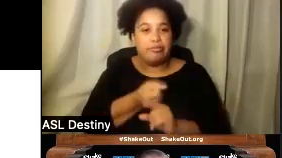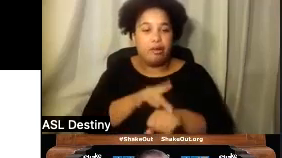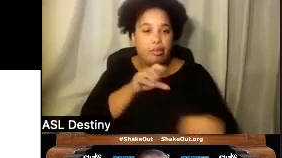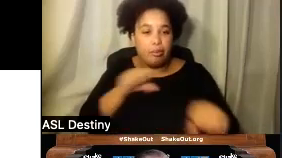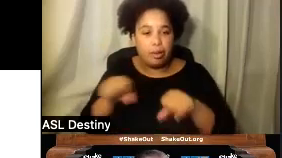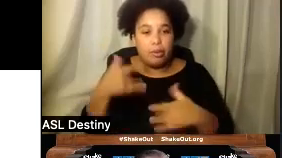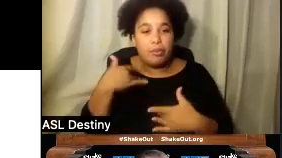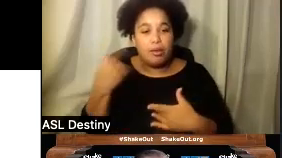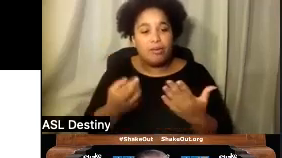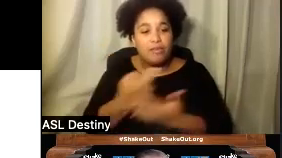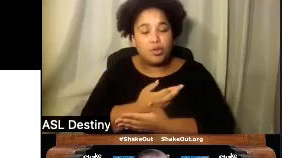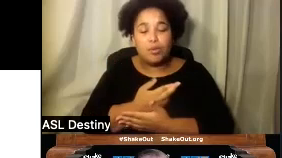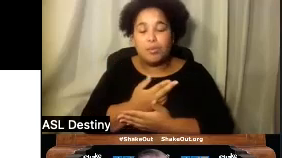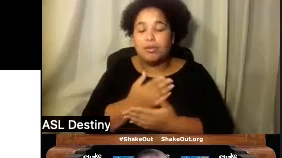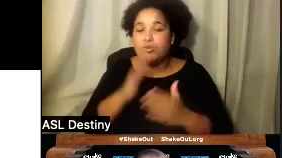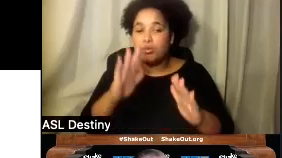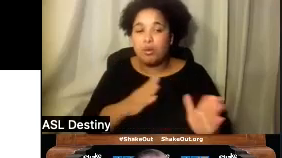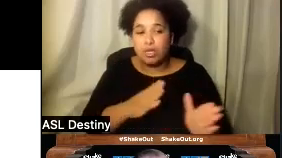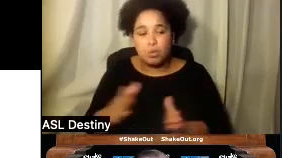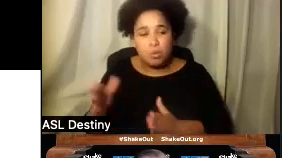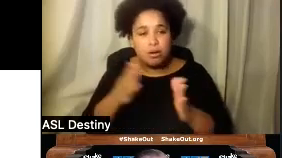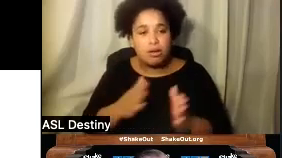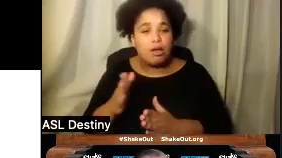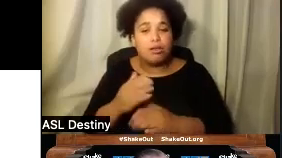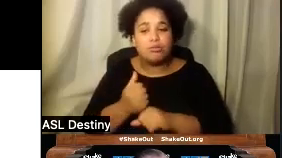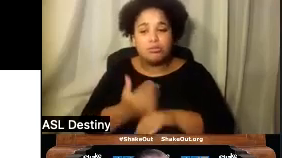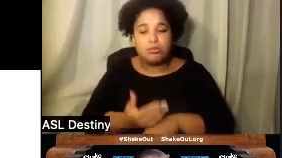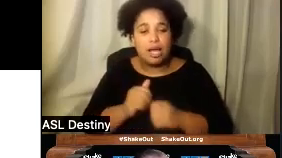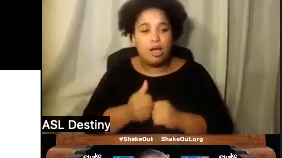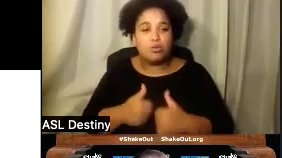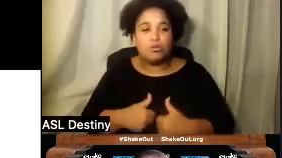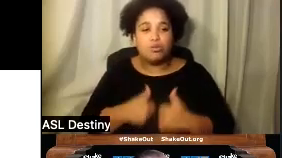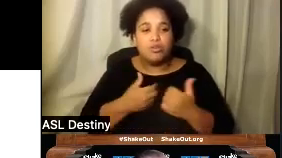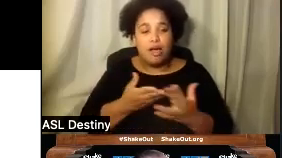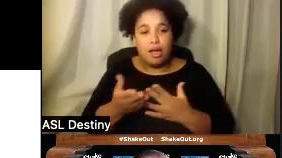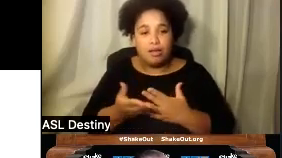really useful, a great way of organizing how to be prepared to survive and recover.